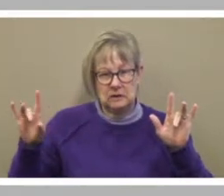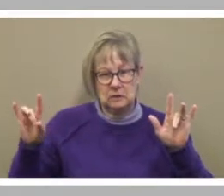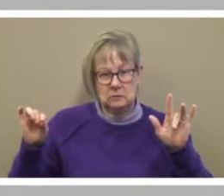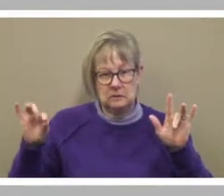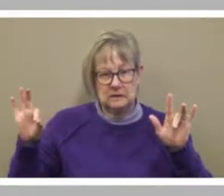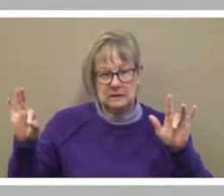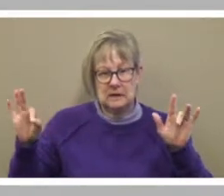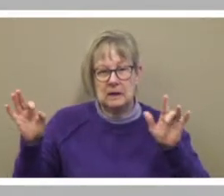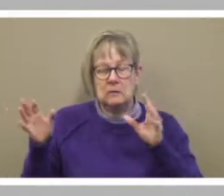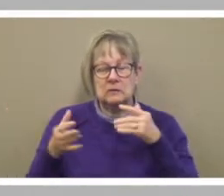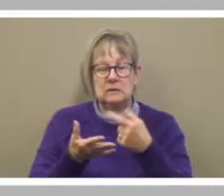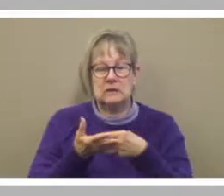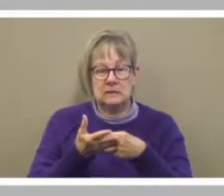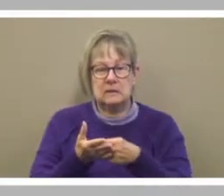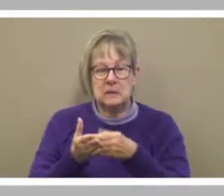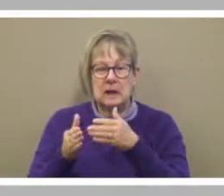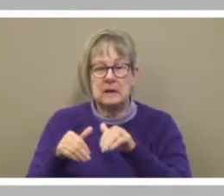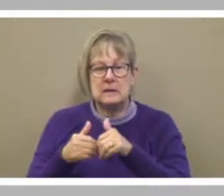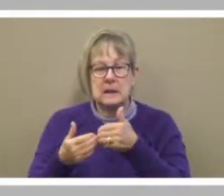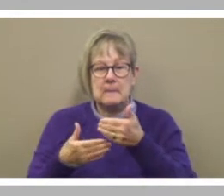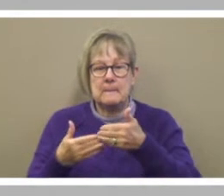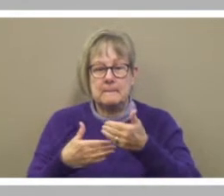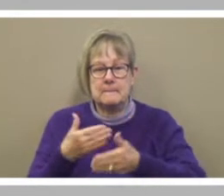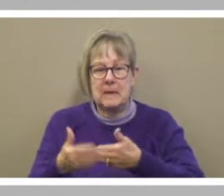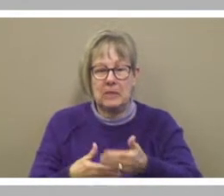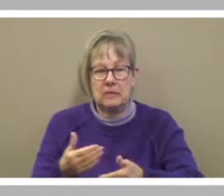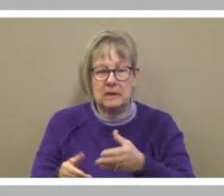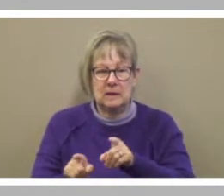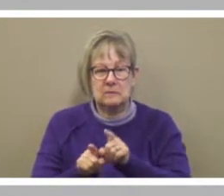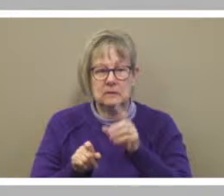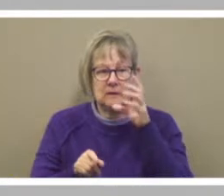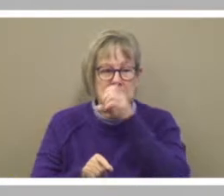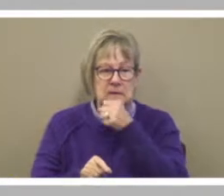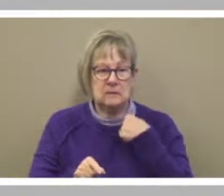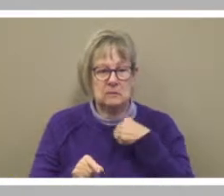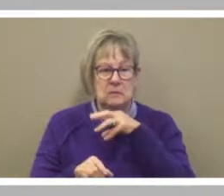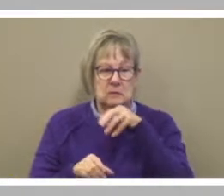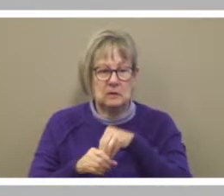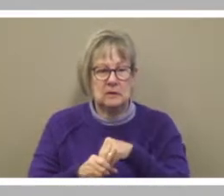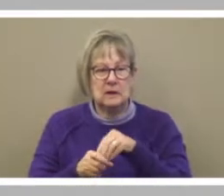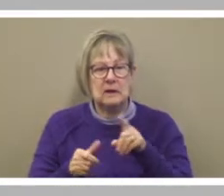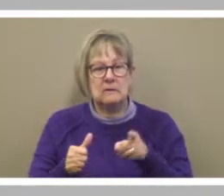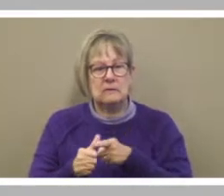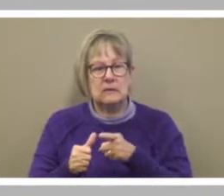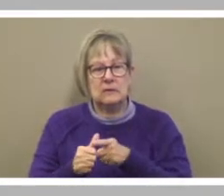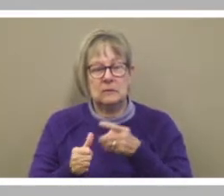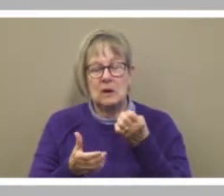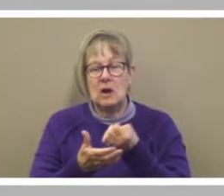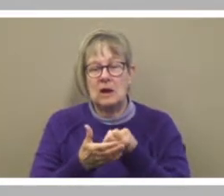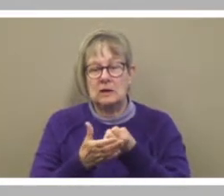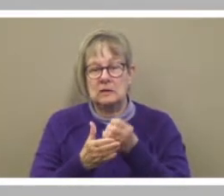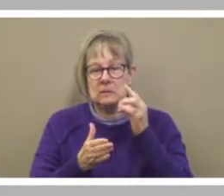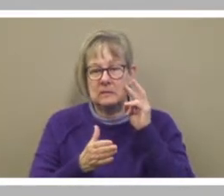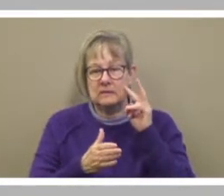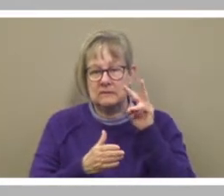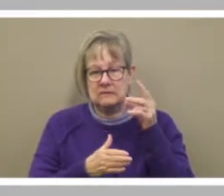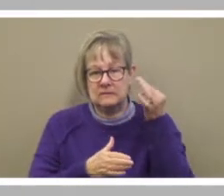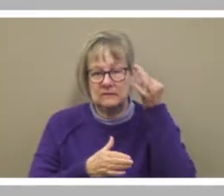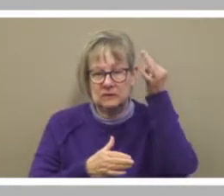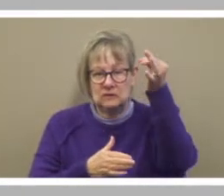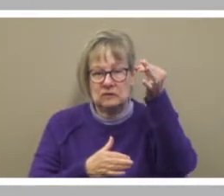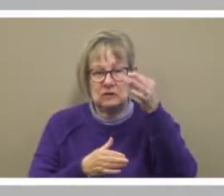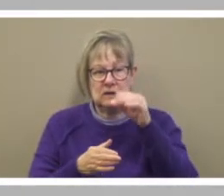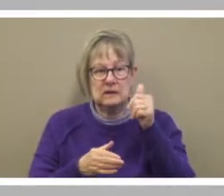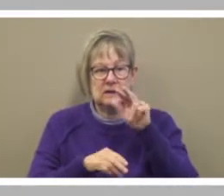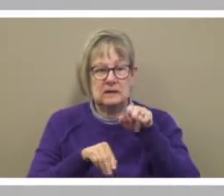well as the assumptions that are covered as part of this plan. So first, we're going to look at our economic outlook. So the national